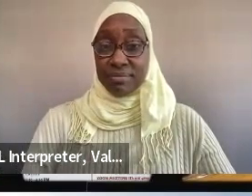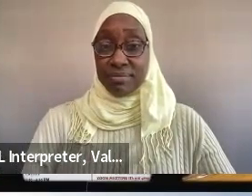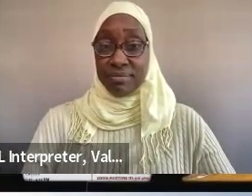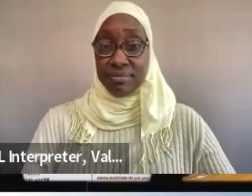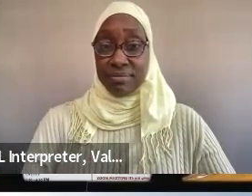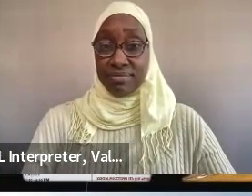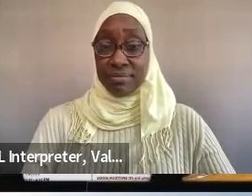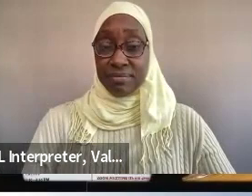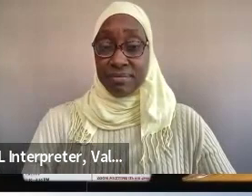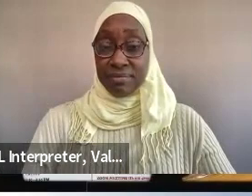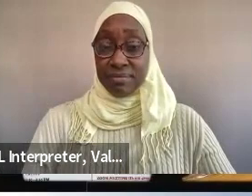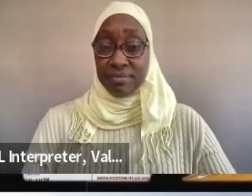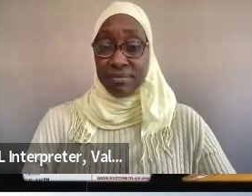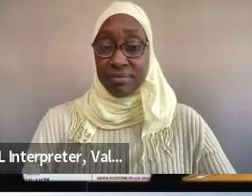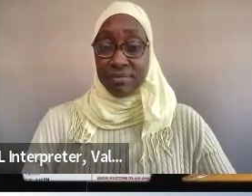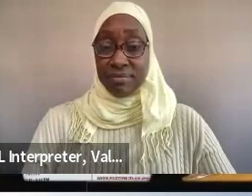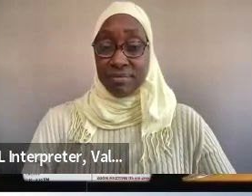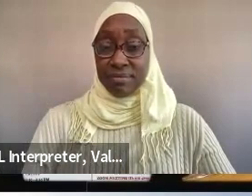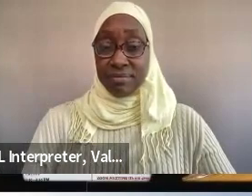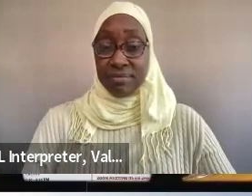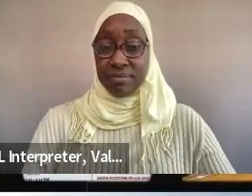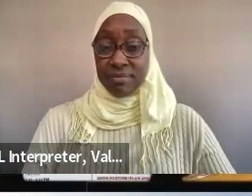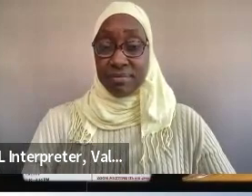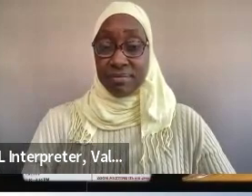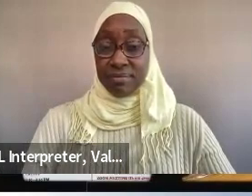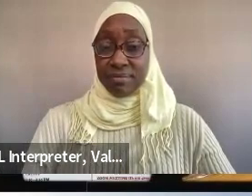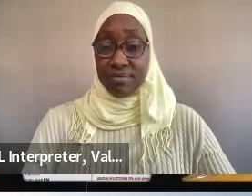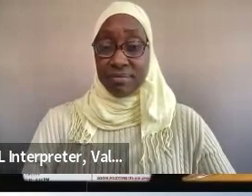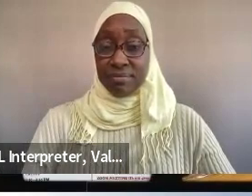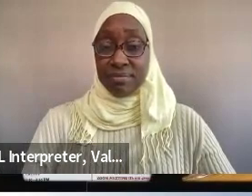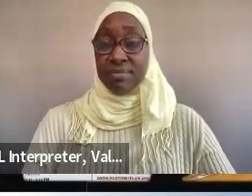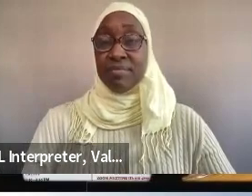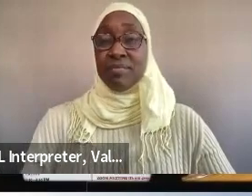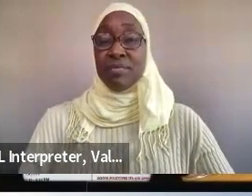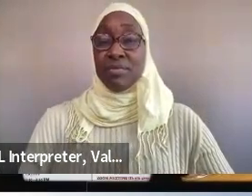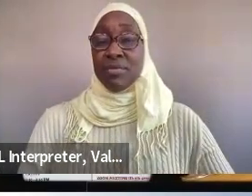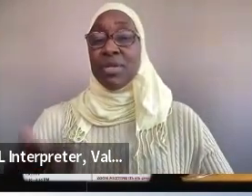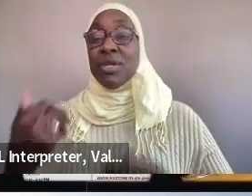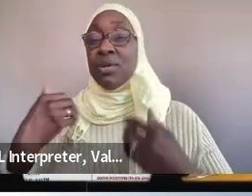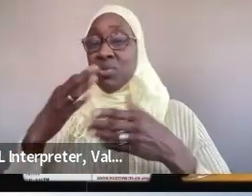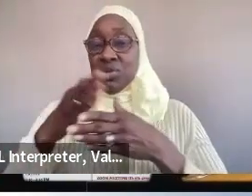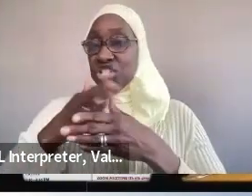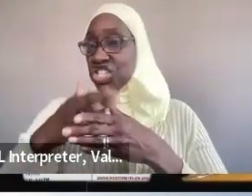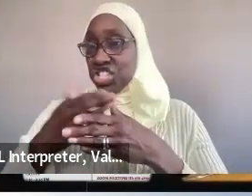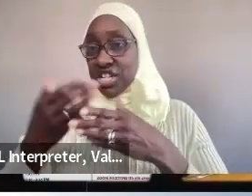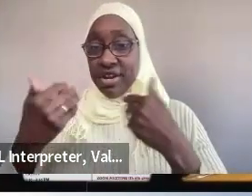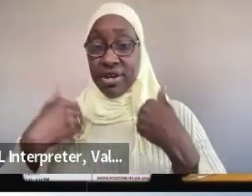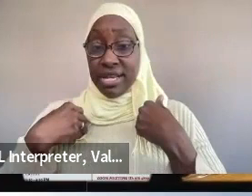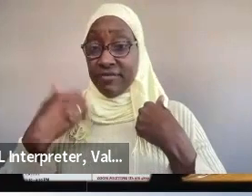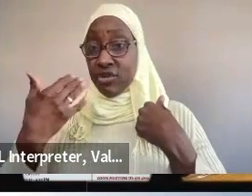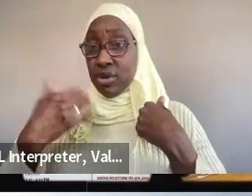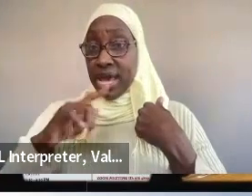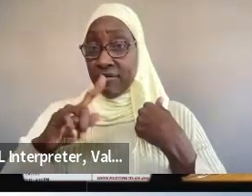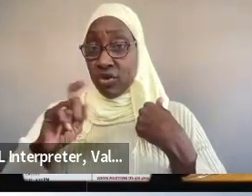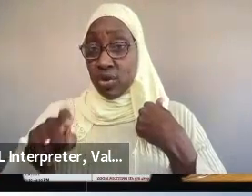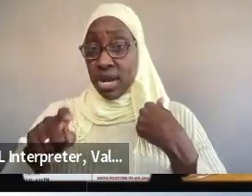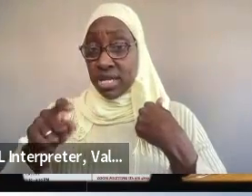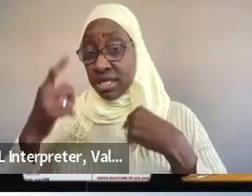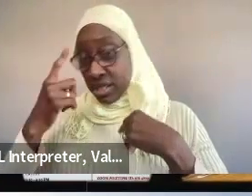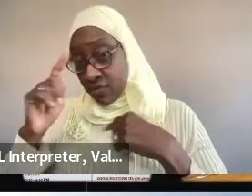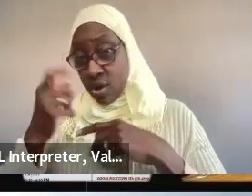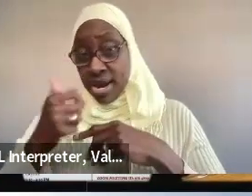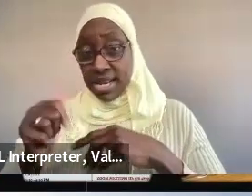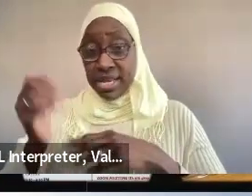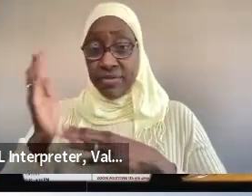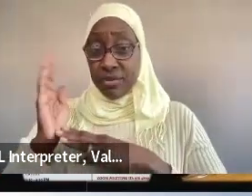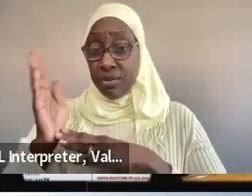just share a question that we have from Zoom for the presenters. And if any of you want to come up to answer the